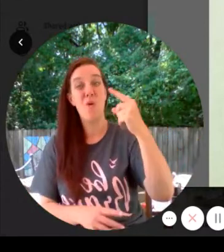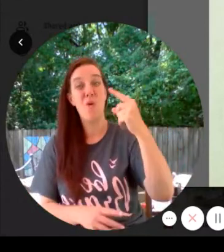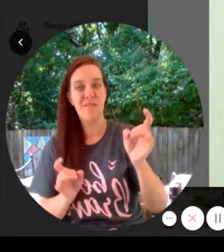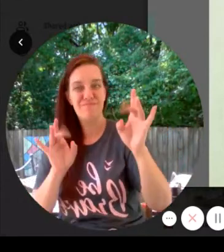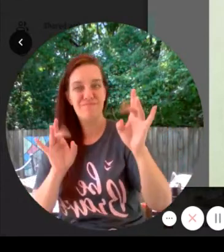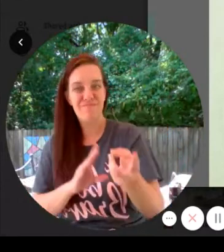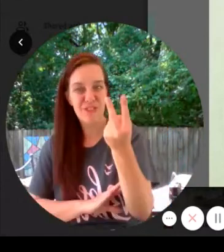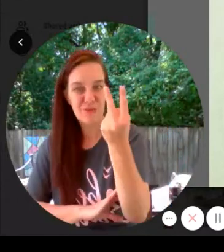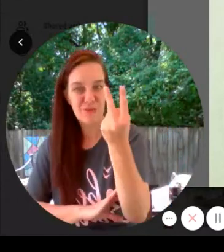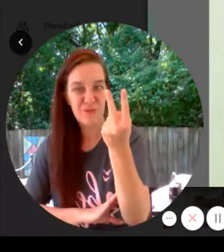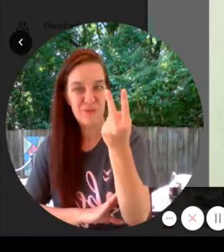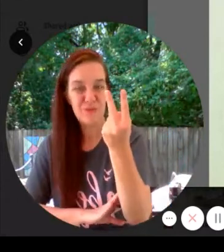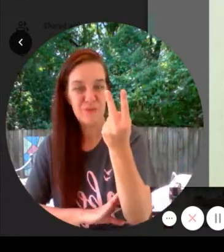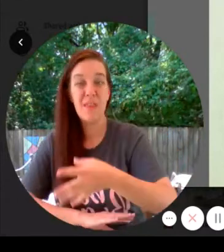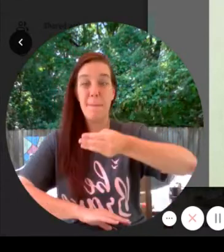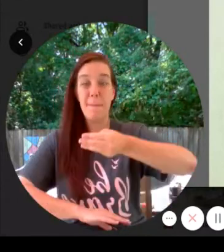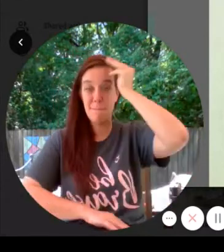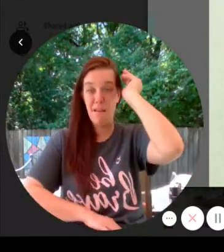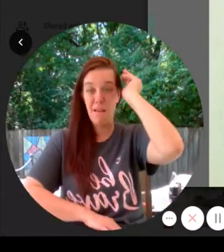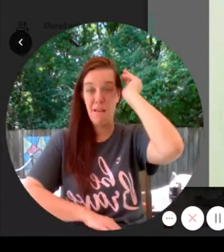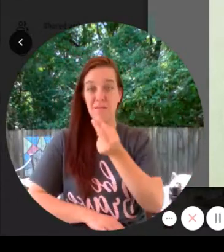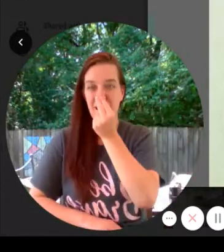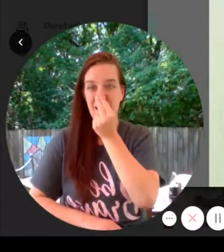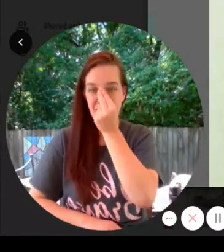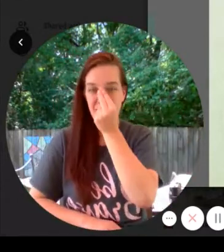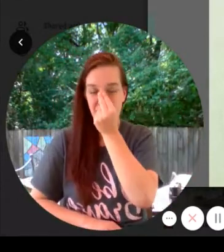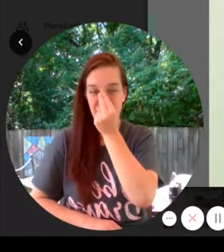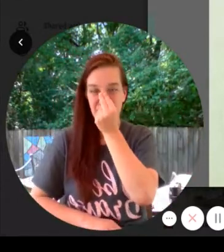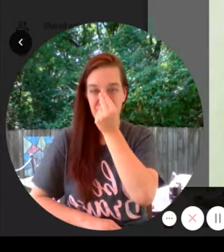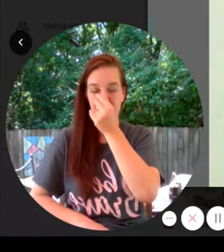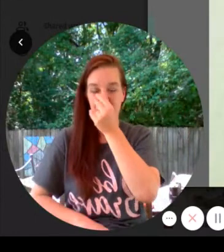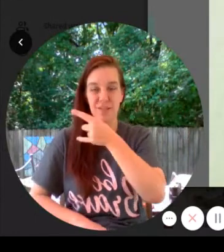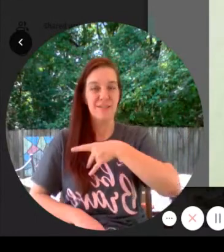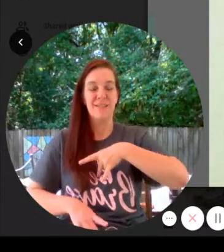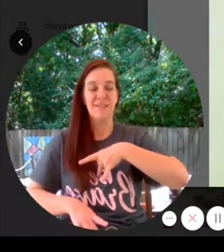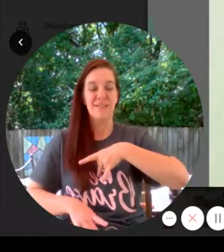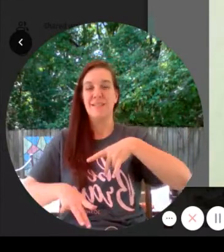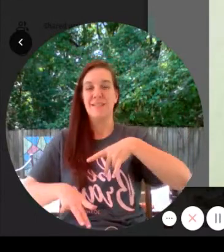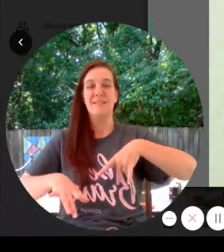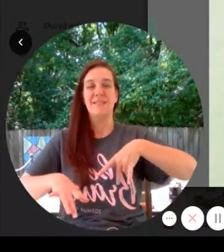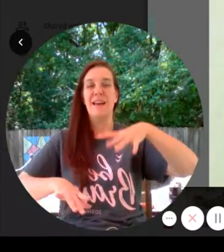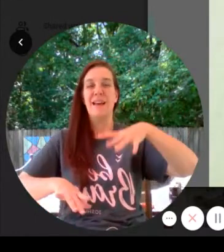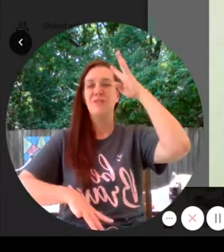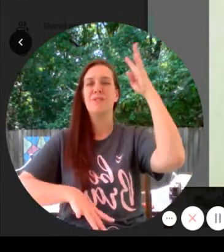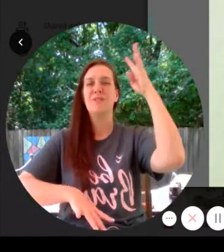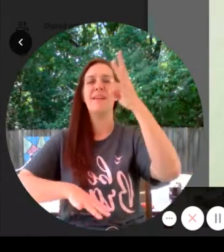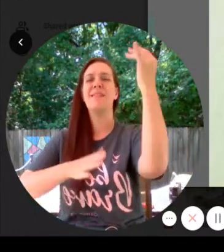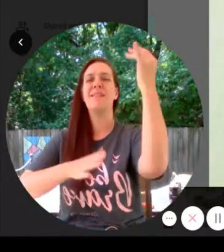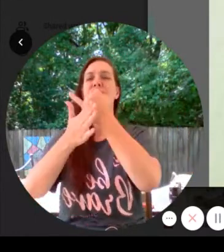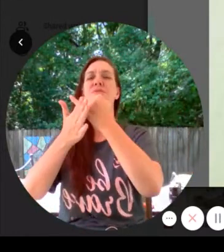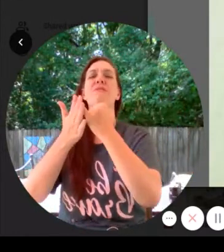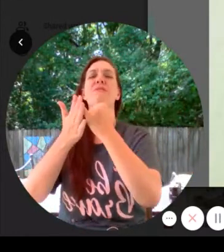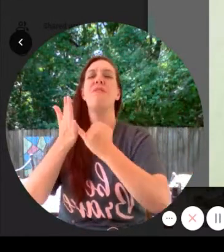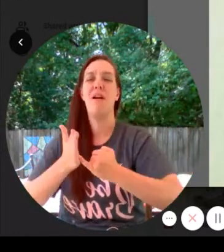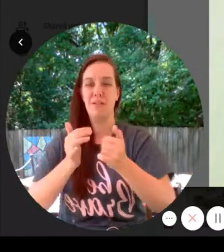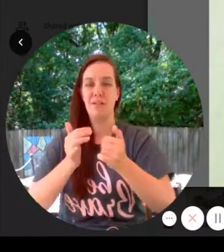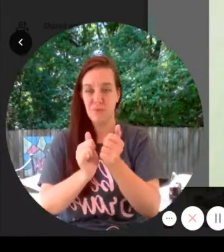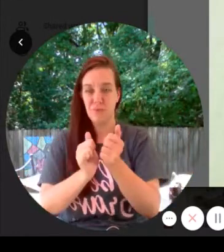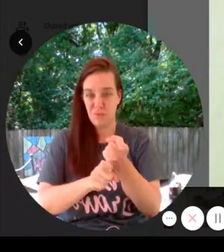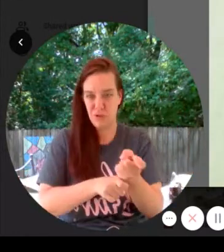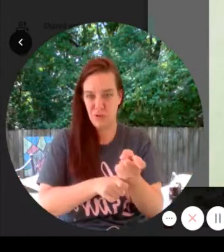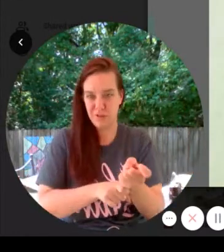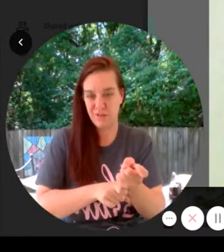Miles and Niles had it down to an art form, and today's